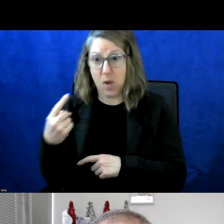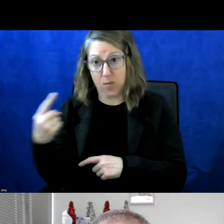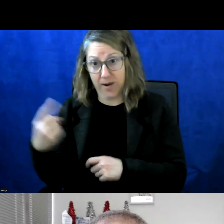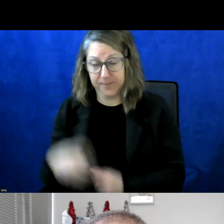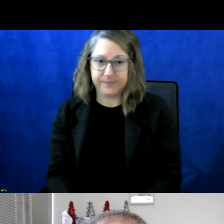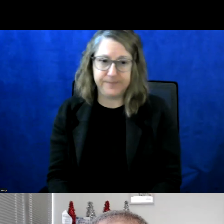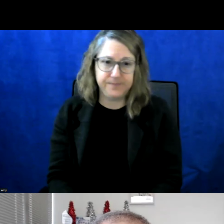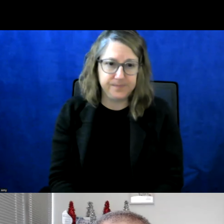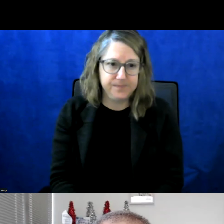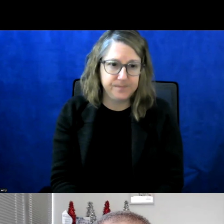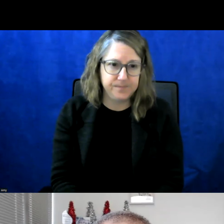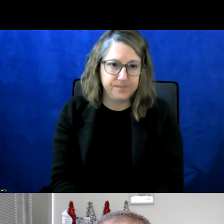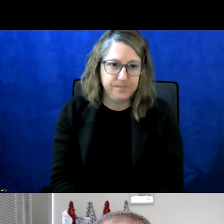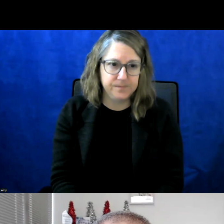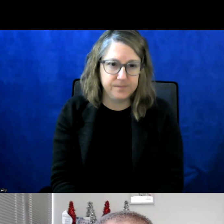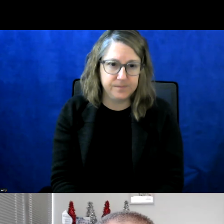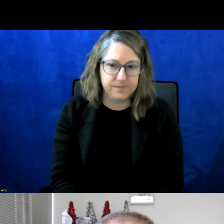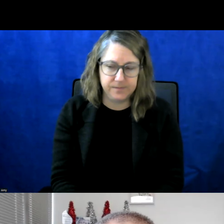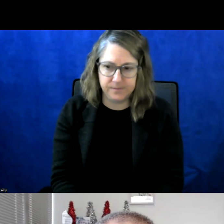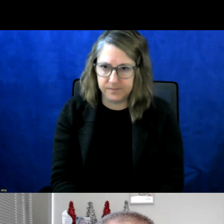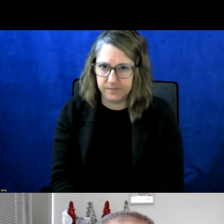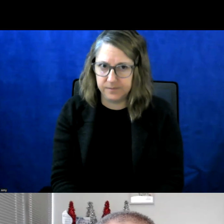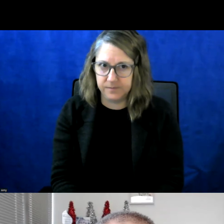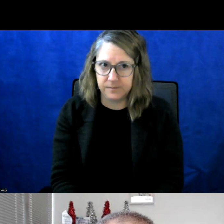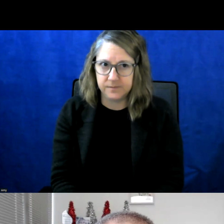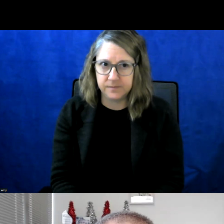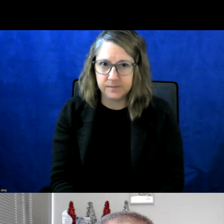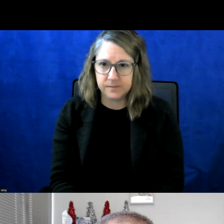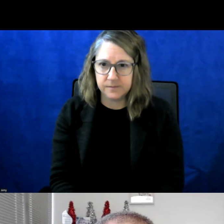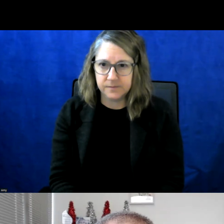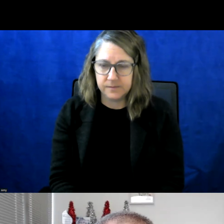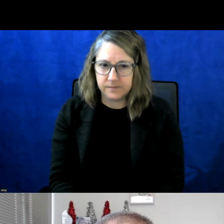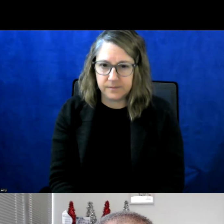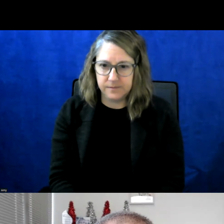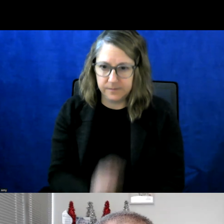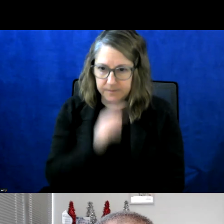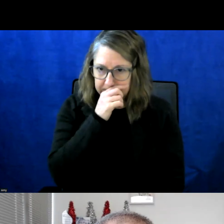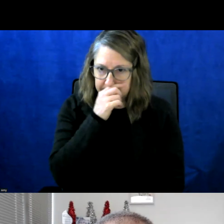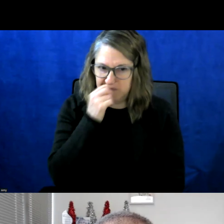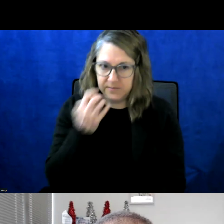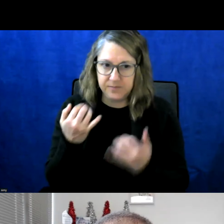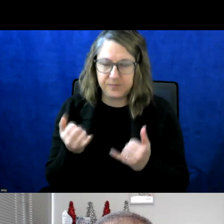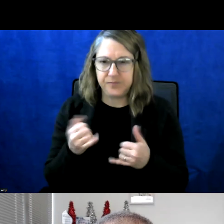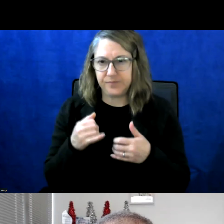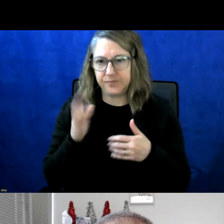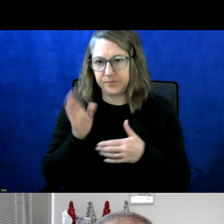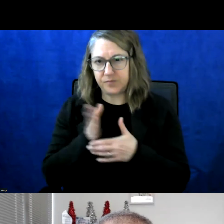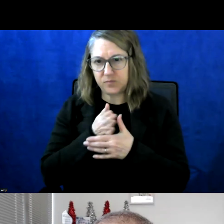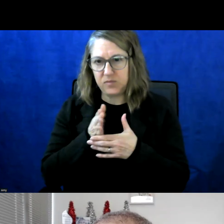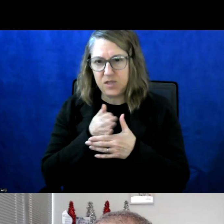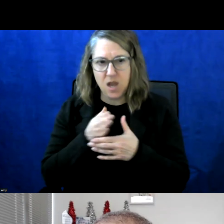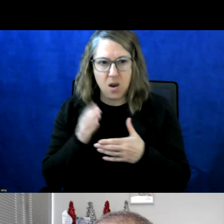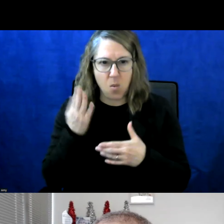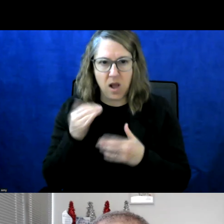Okay, so why do I'm going to give you a little bit of background, a little bit about why it's important